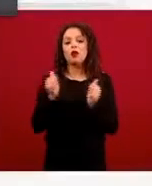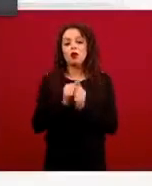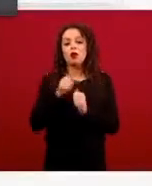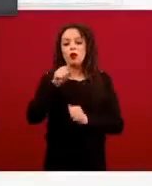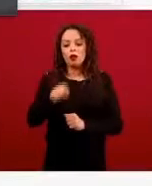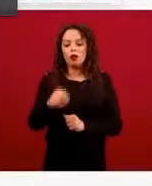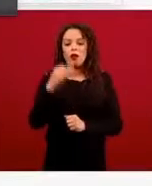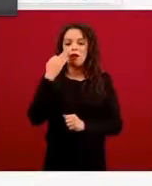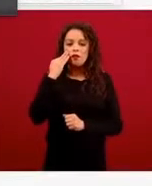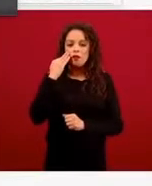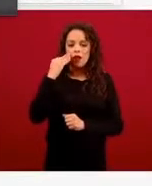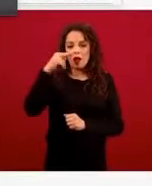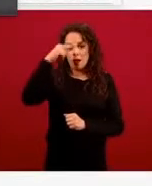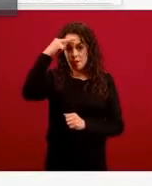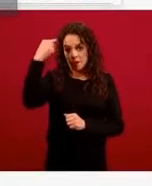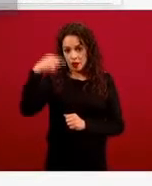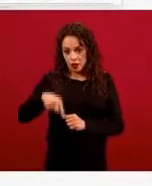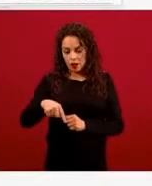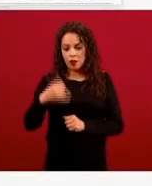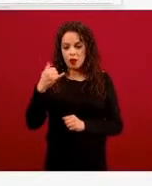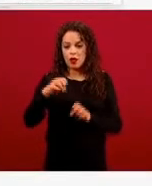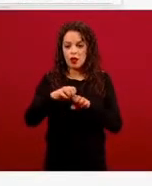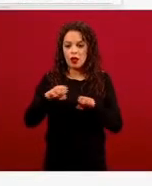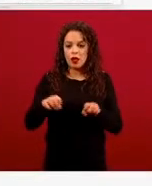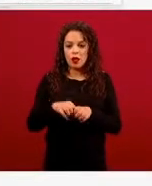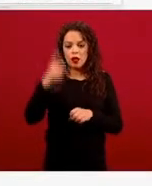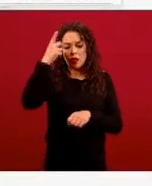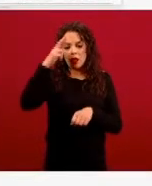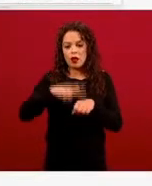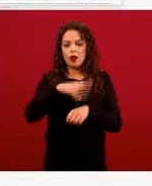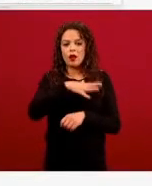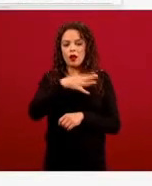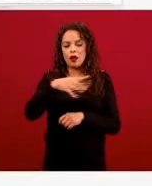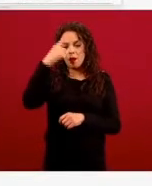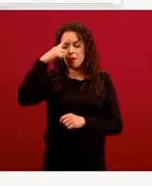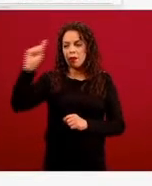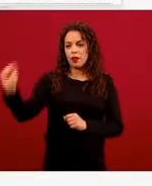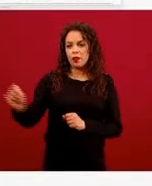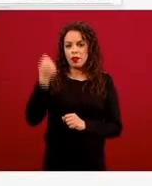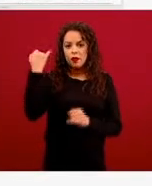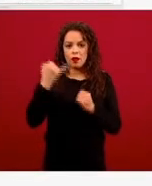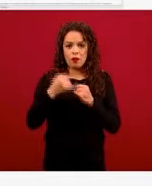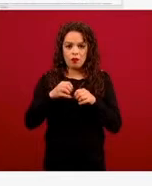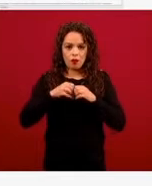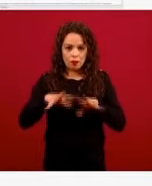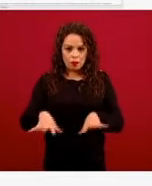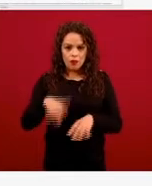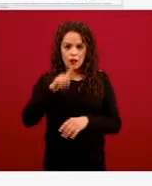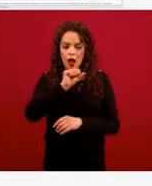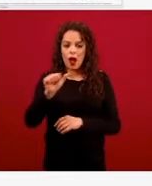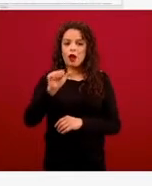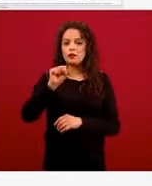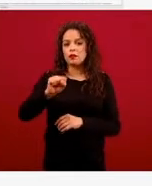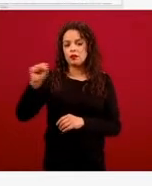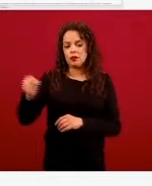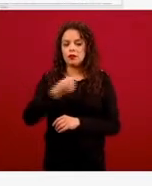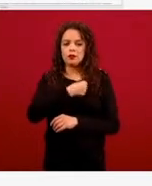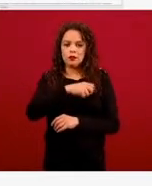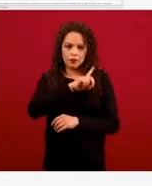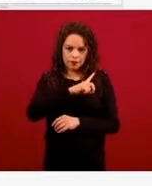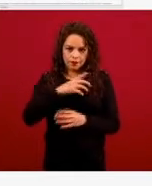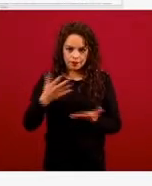yesterday, we developed this along with the Mexico Facebook team. And we've worked with